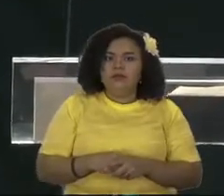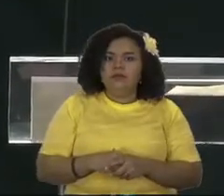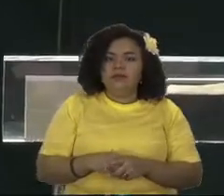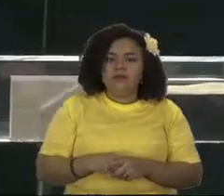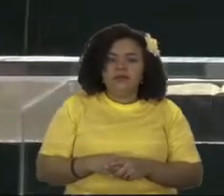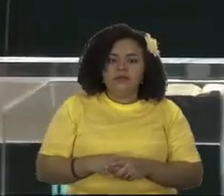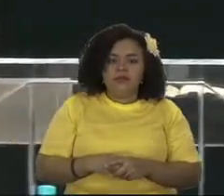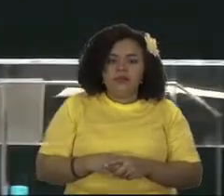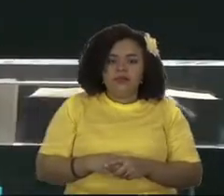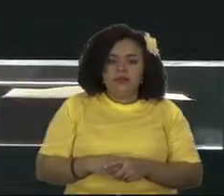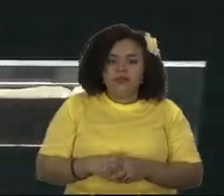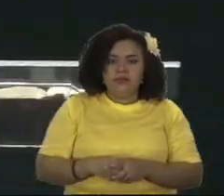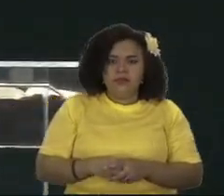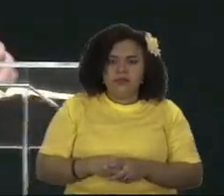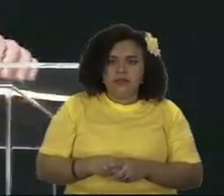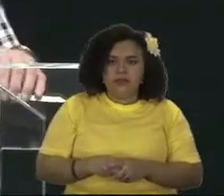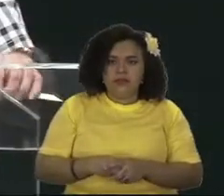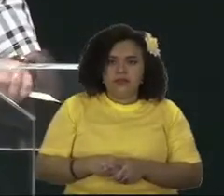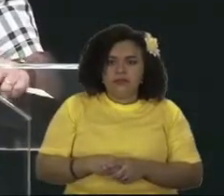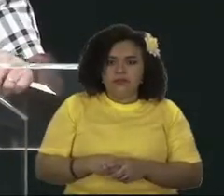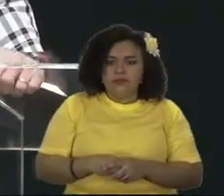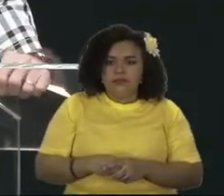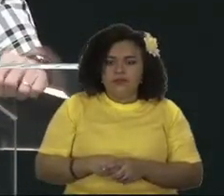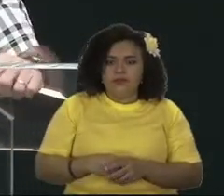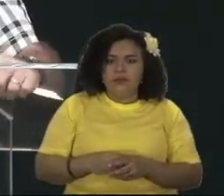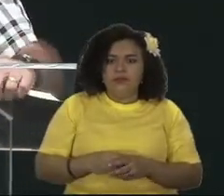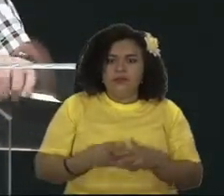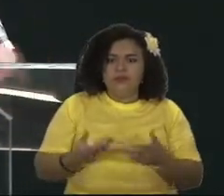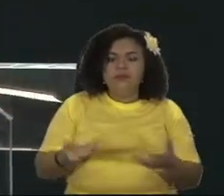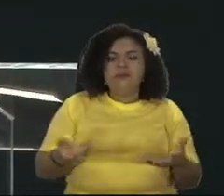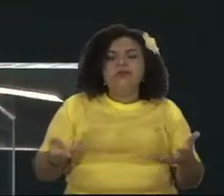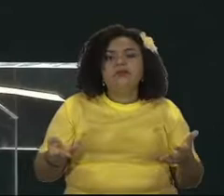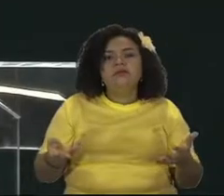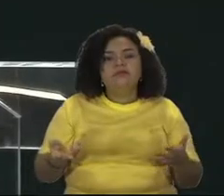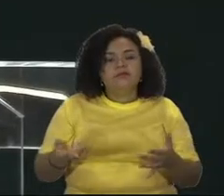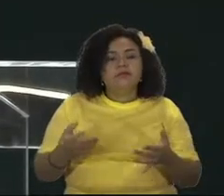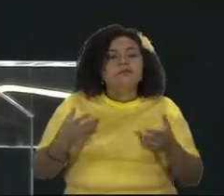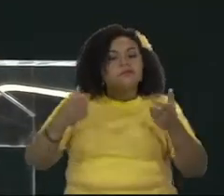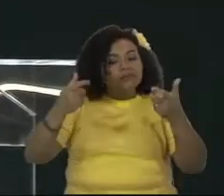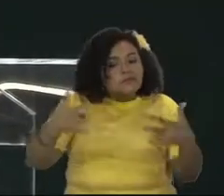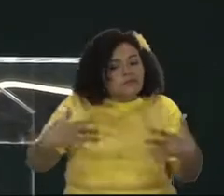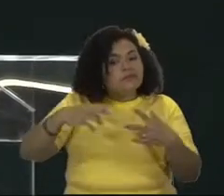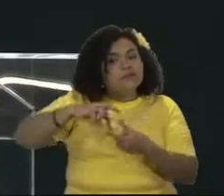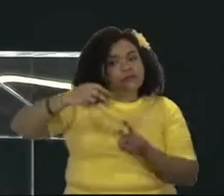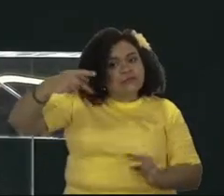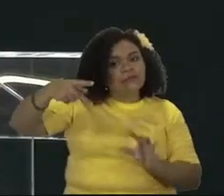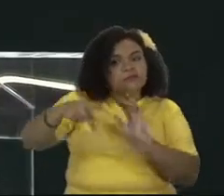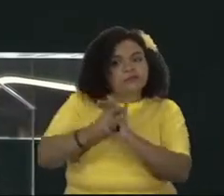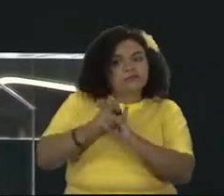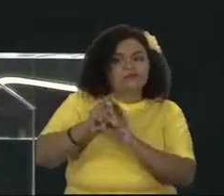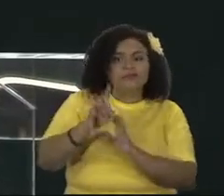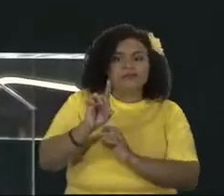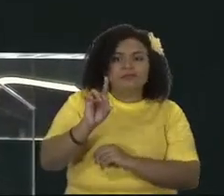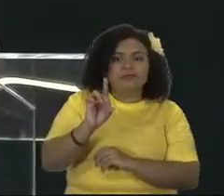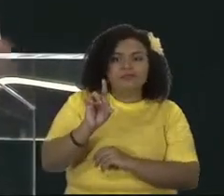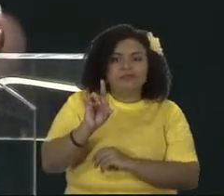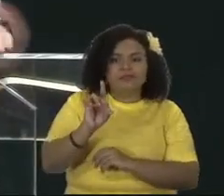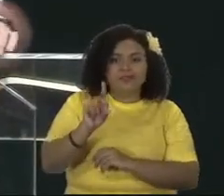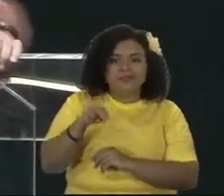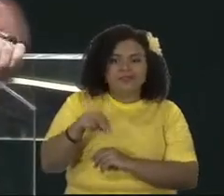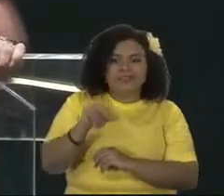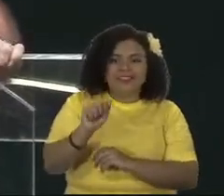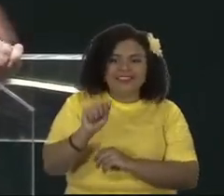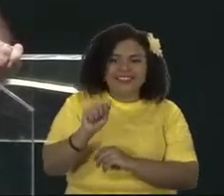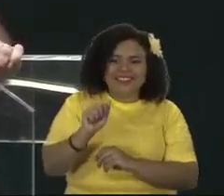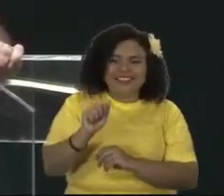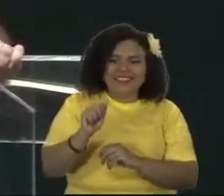not sin. We want to have that as our DNA. And God has been given us